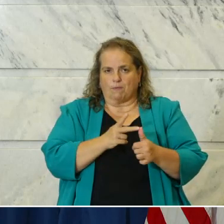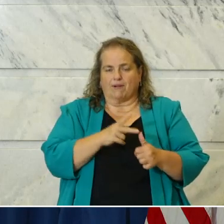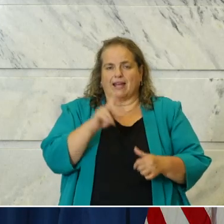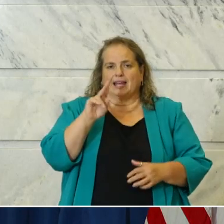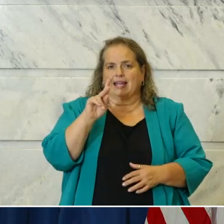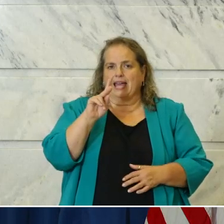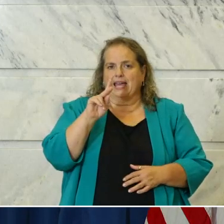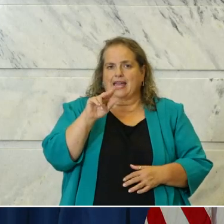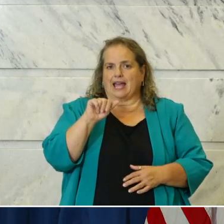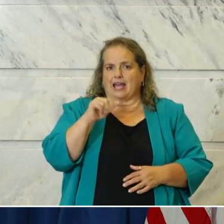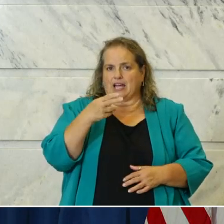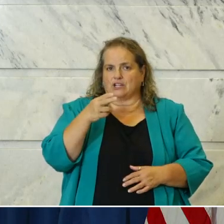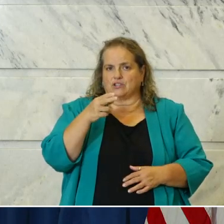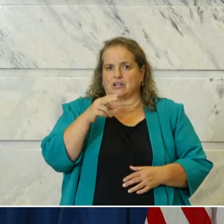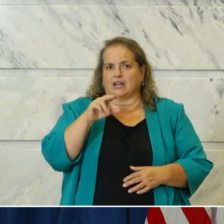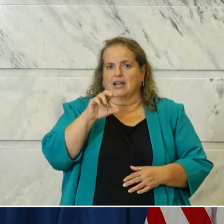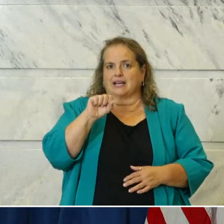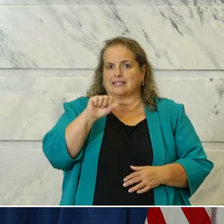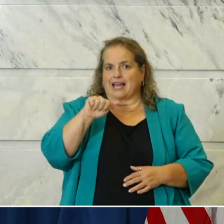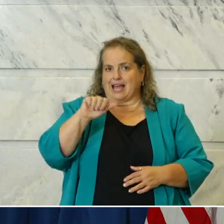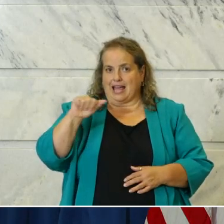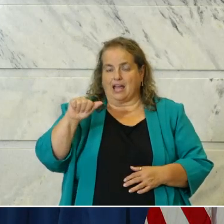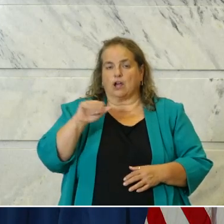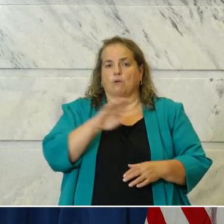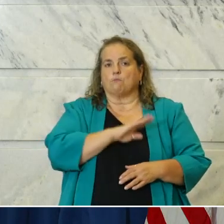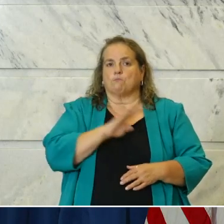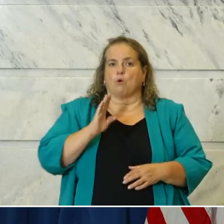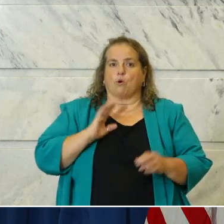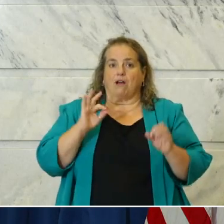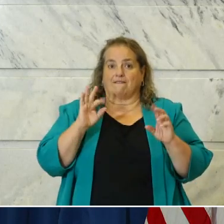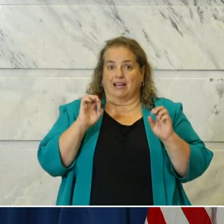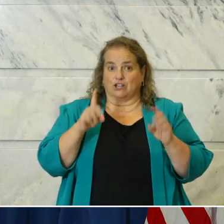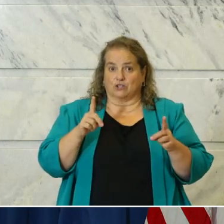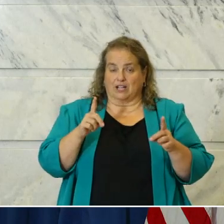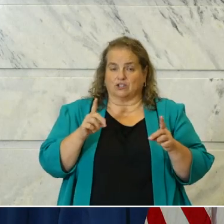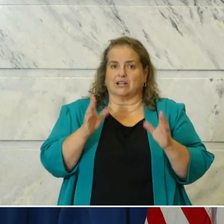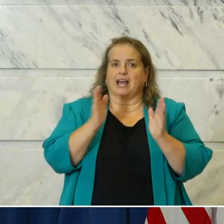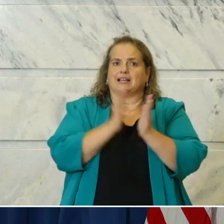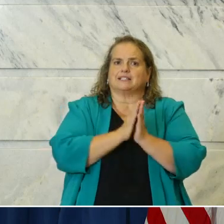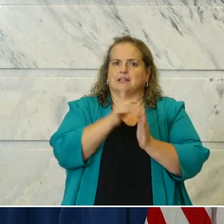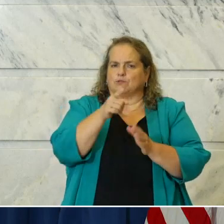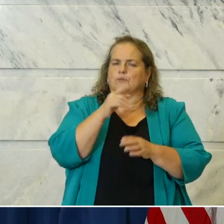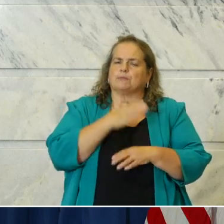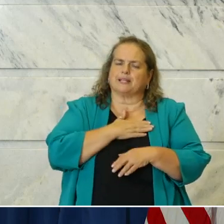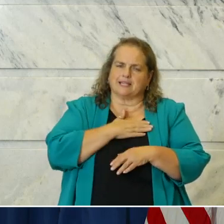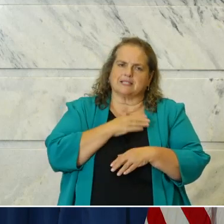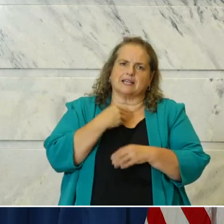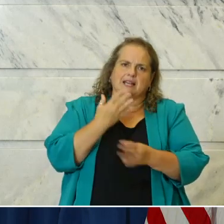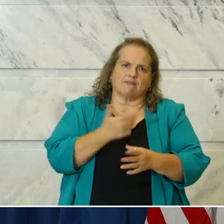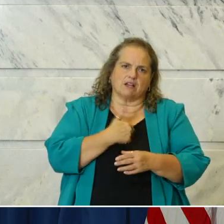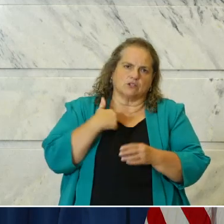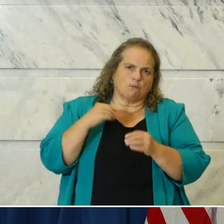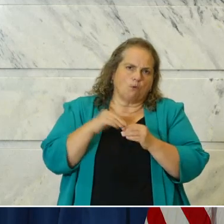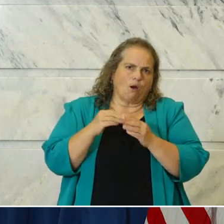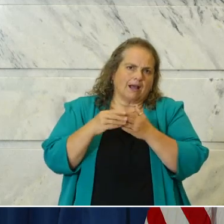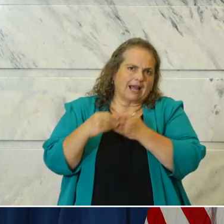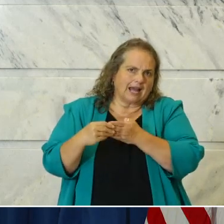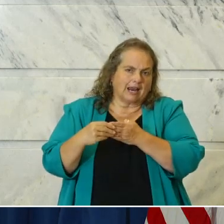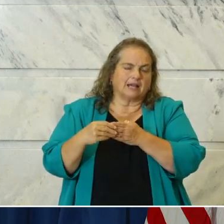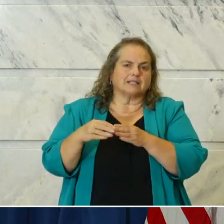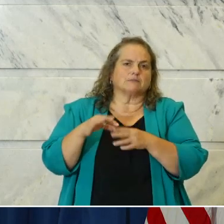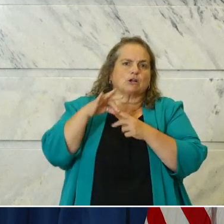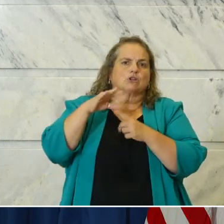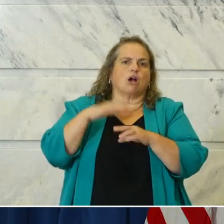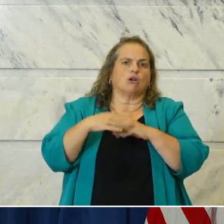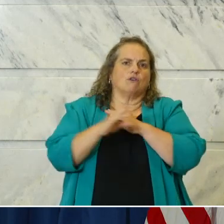SAA and the Board of Education, asking them to put out more specific guidelines, especially on